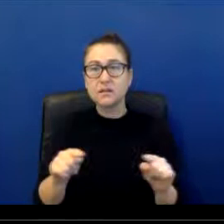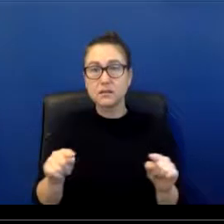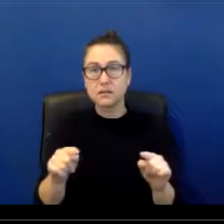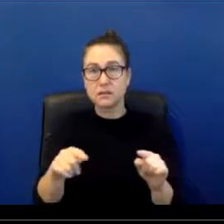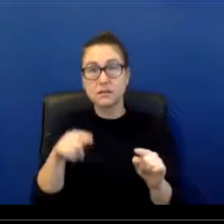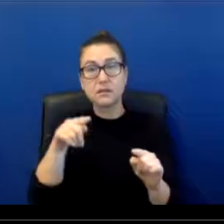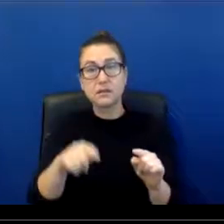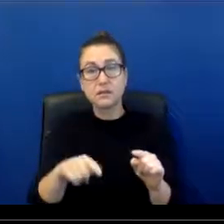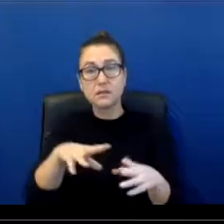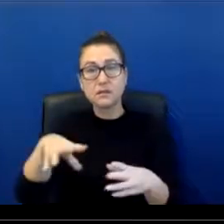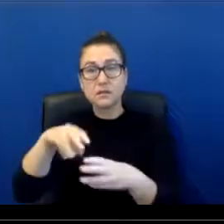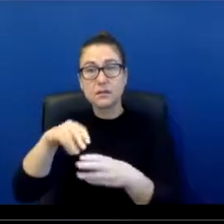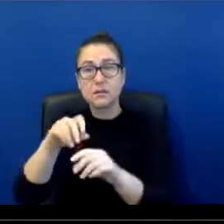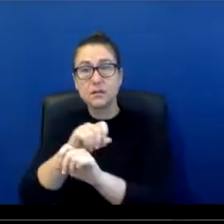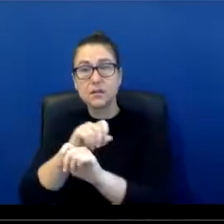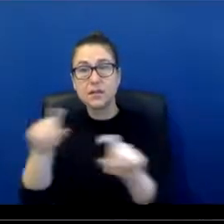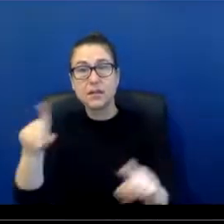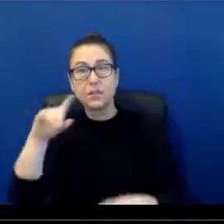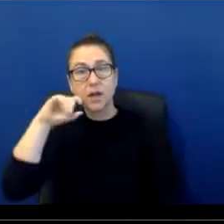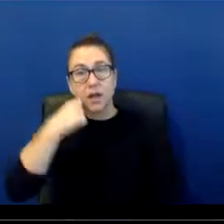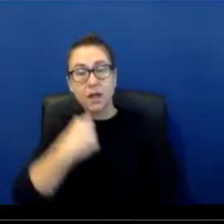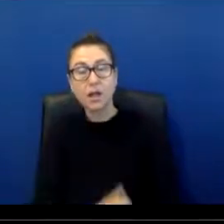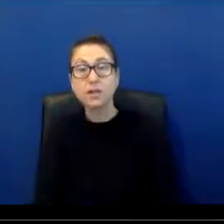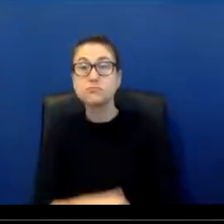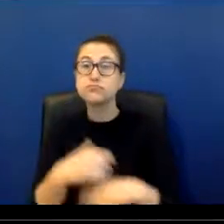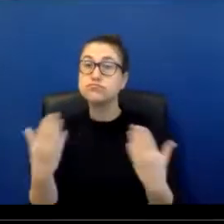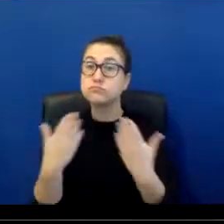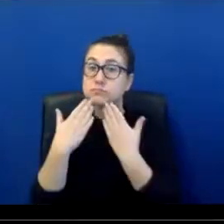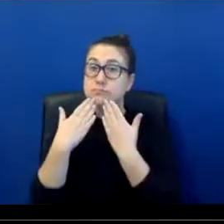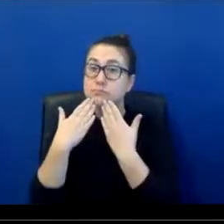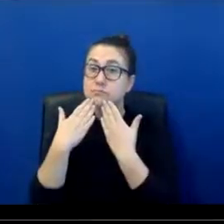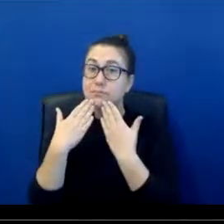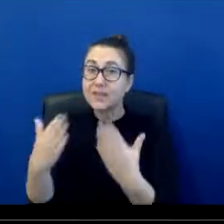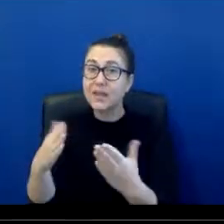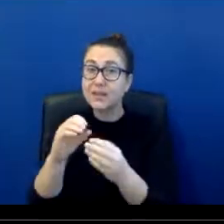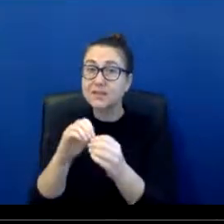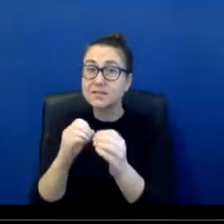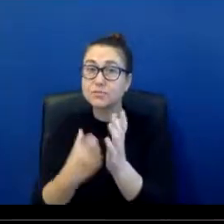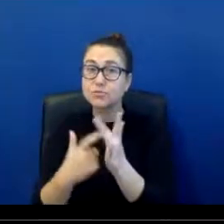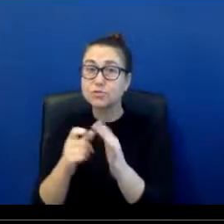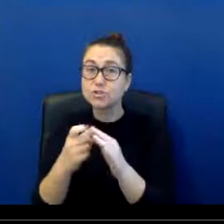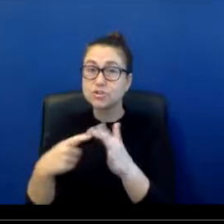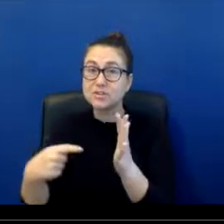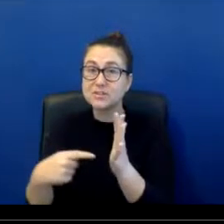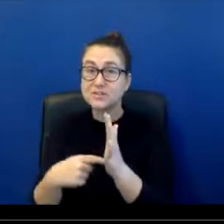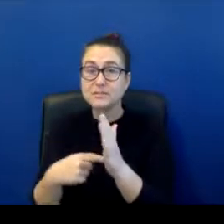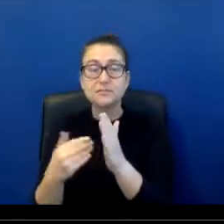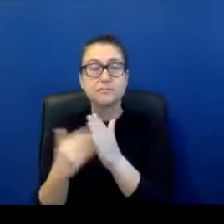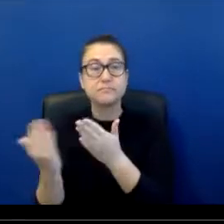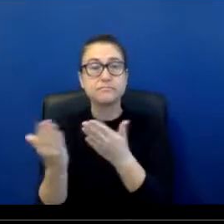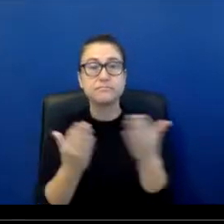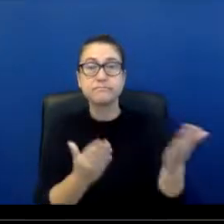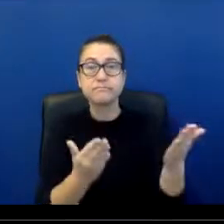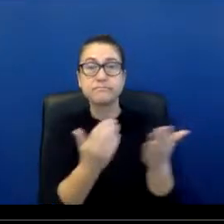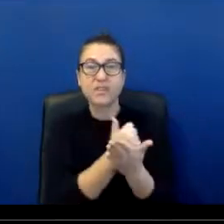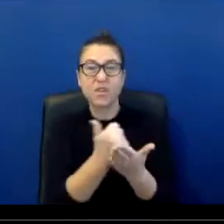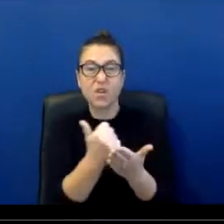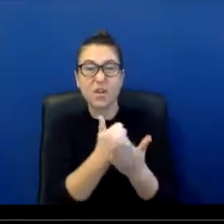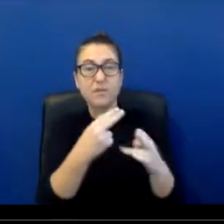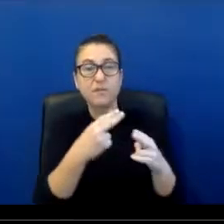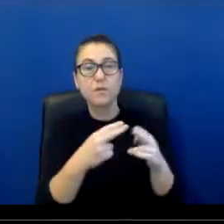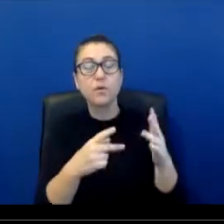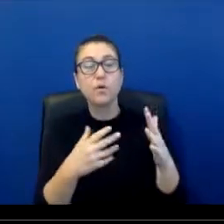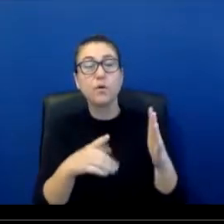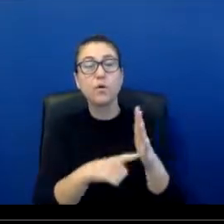the webinar. So thanks, Bridget. So our next slide is giving you the phone number for LawAccess New South